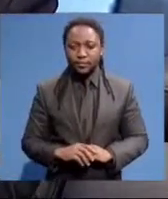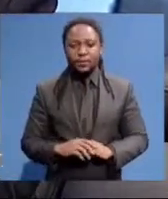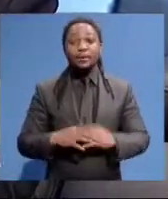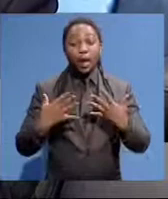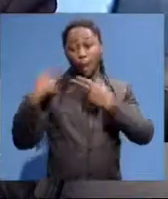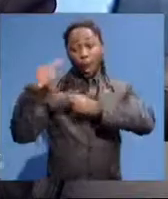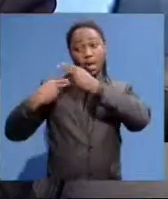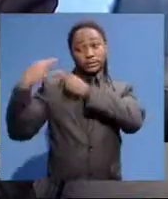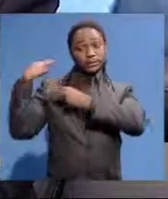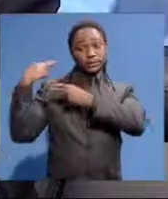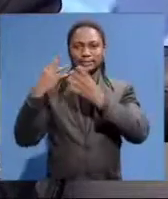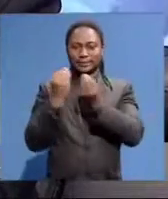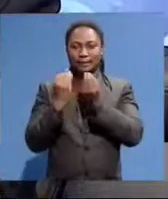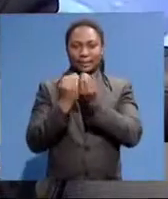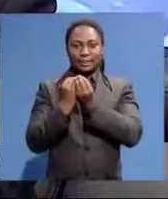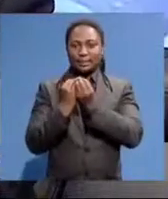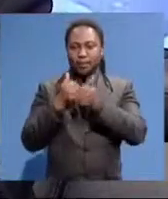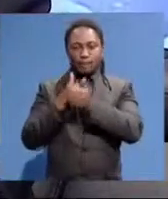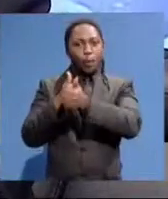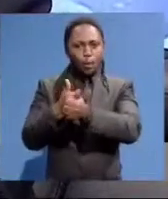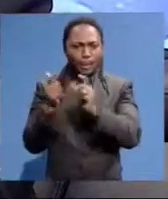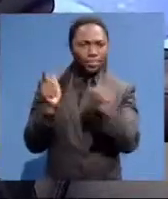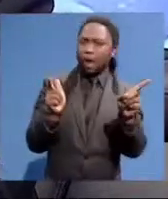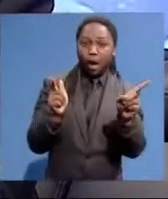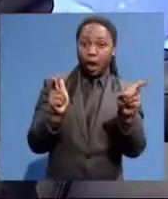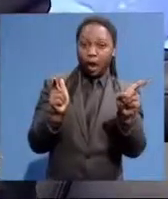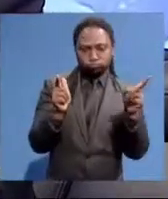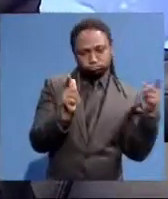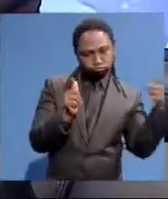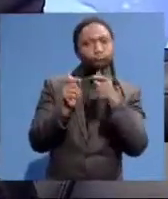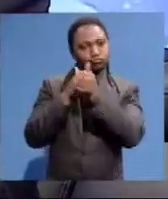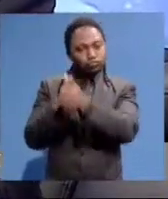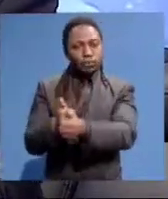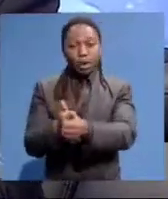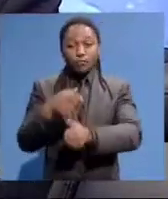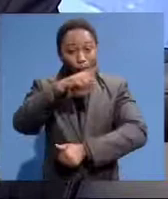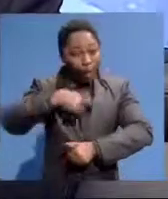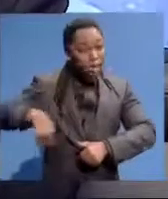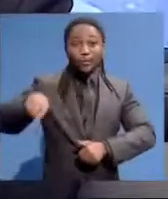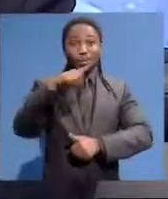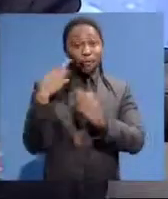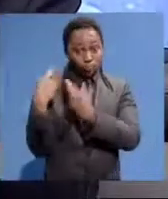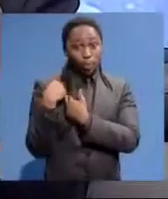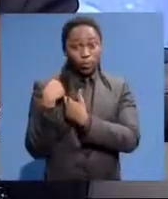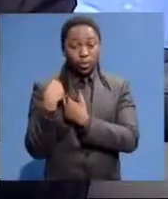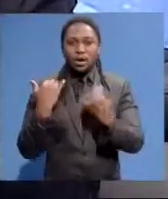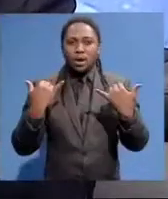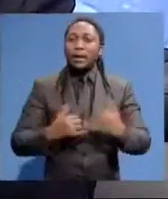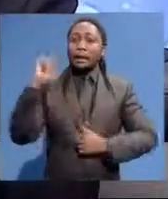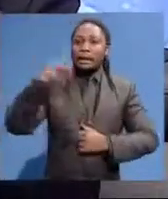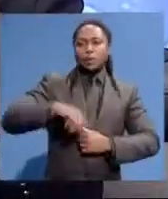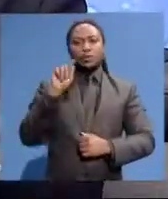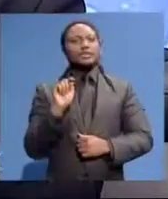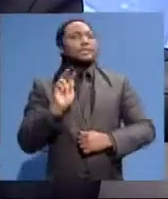legacy? Because now the responsibility is, you know, lies with all of us. Sure. You know, it's all well and good for us to appear